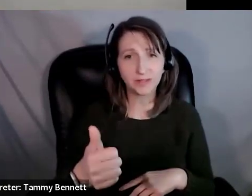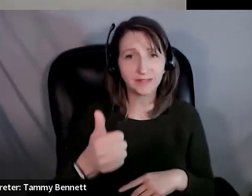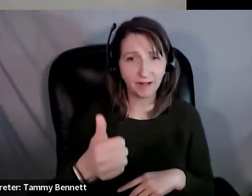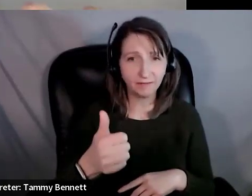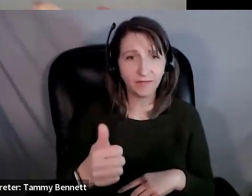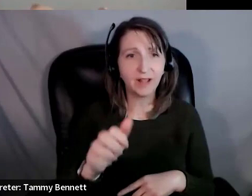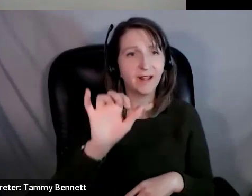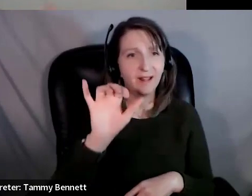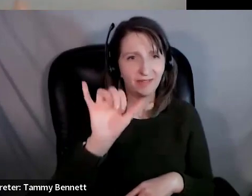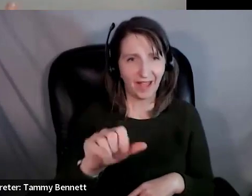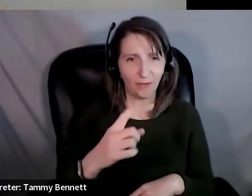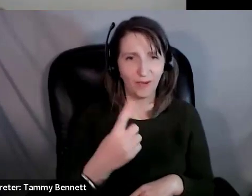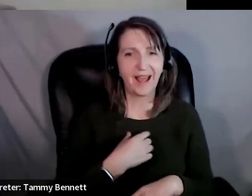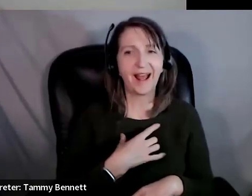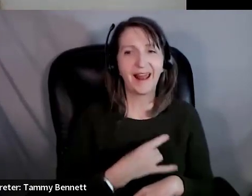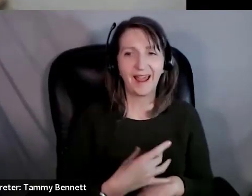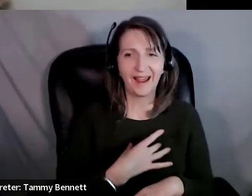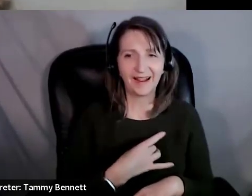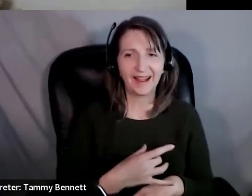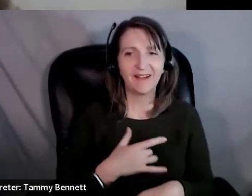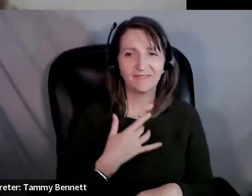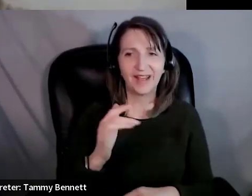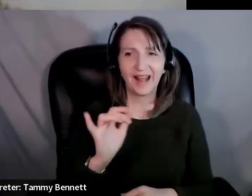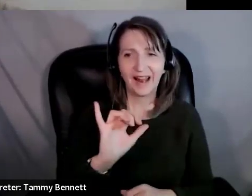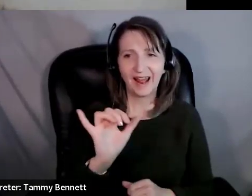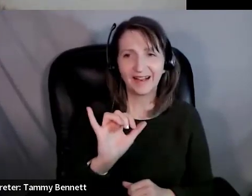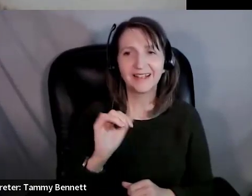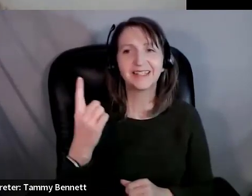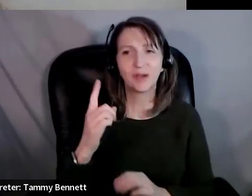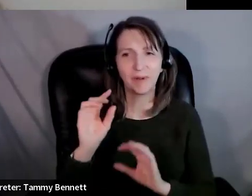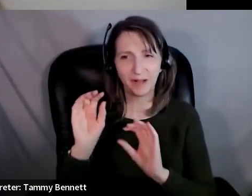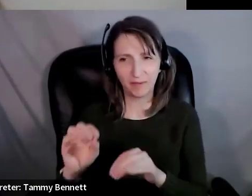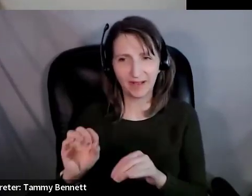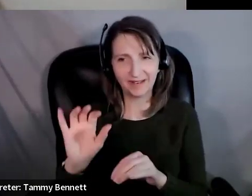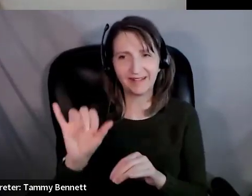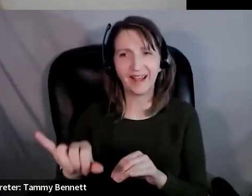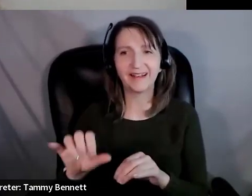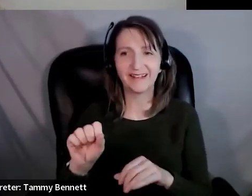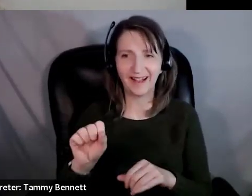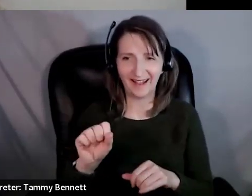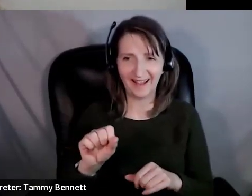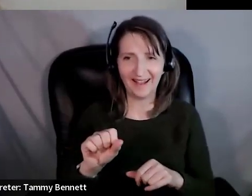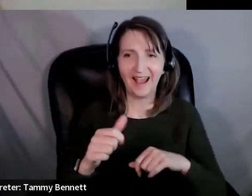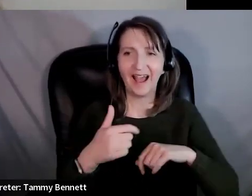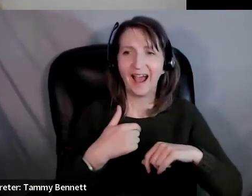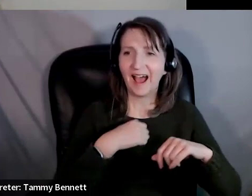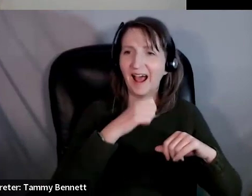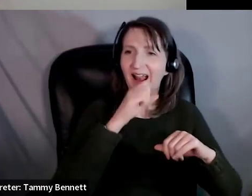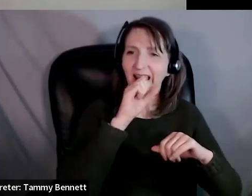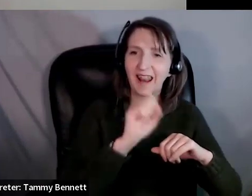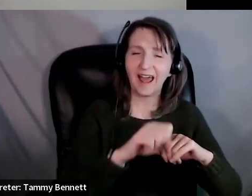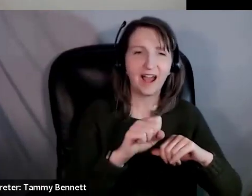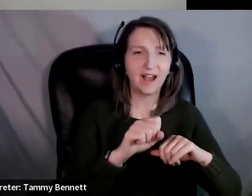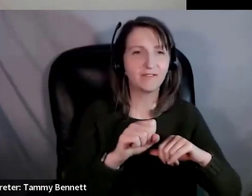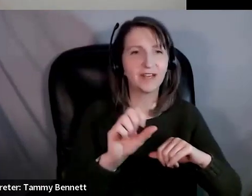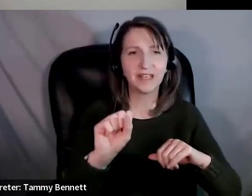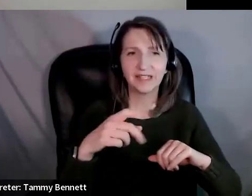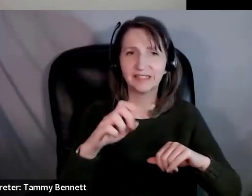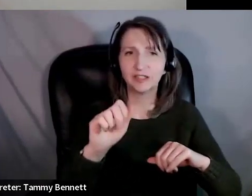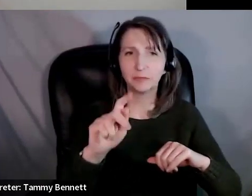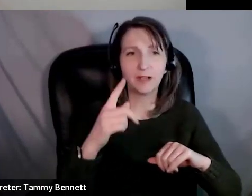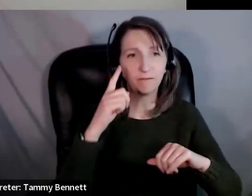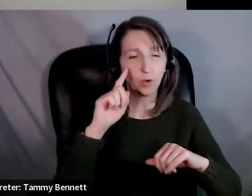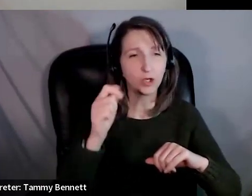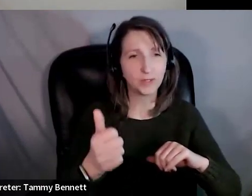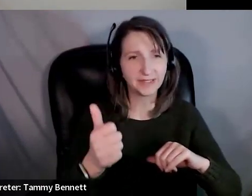a very good. Um, someone put in the chat that, so I, um, I love speak for yourself. I just took, uh, an